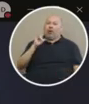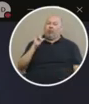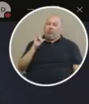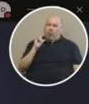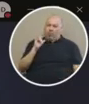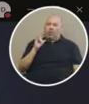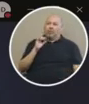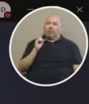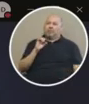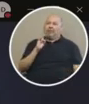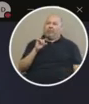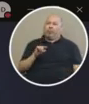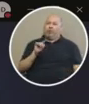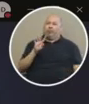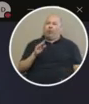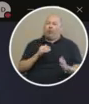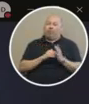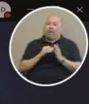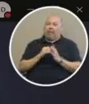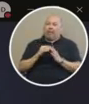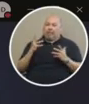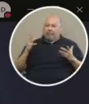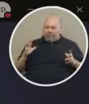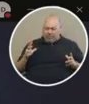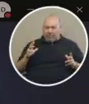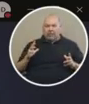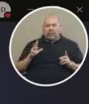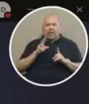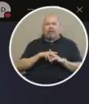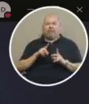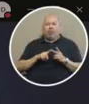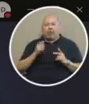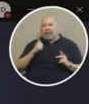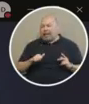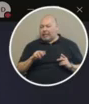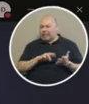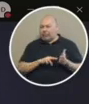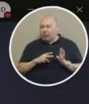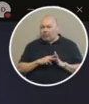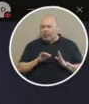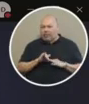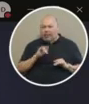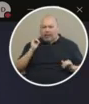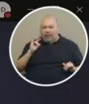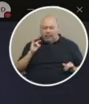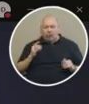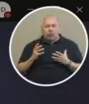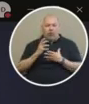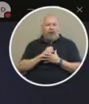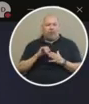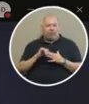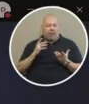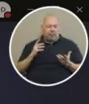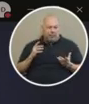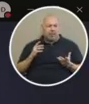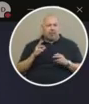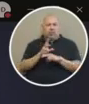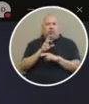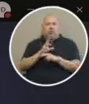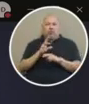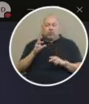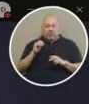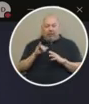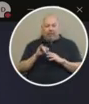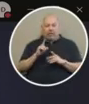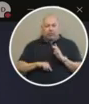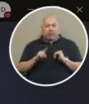airports. $7.4 billion has been allocated for any purpose for which airport revenues may be lawfully used.